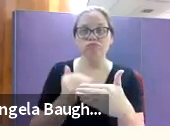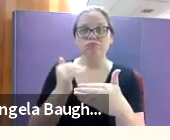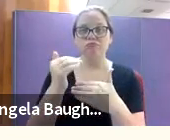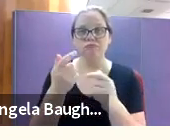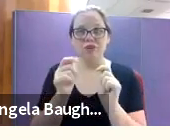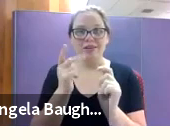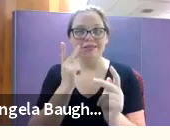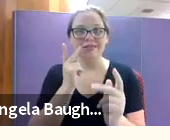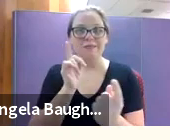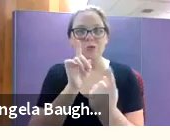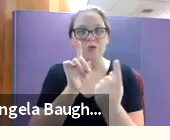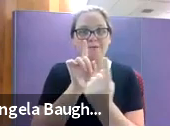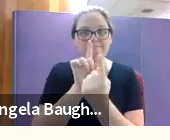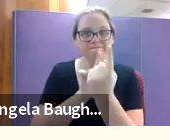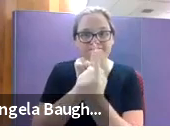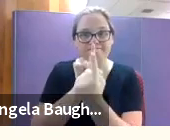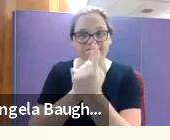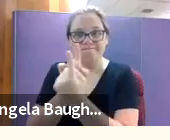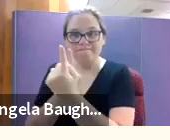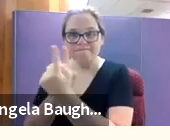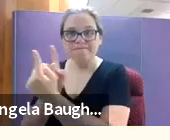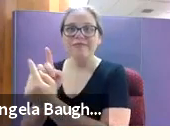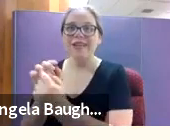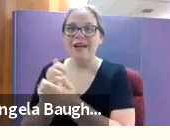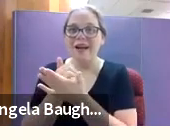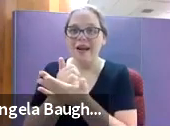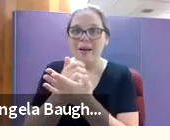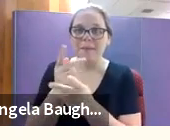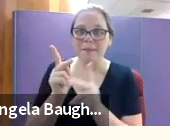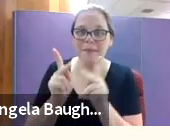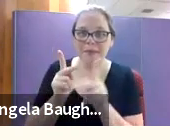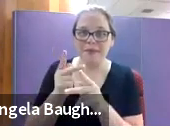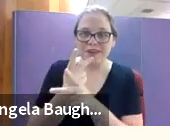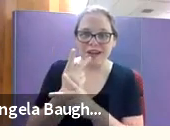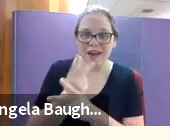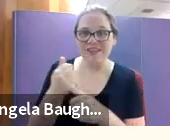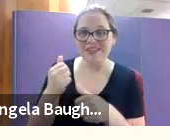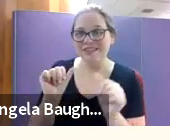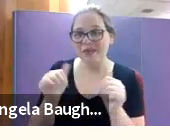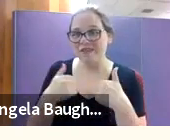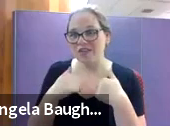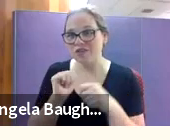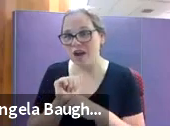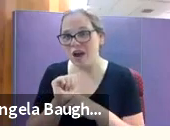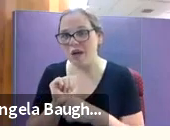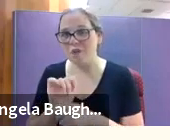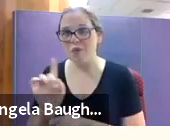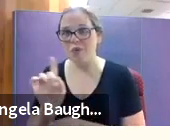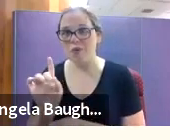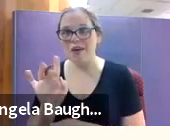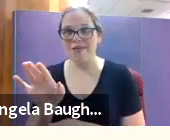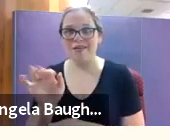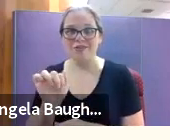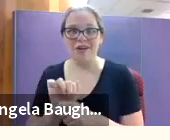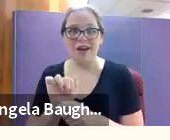people more face to face and helping people figure out if they still have jobs or where their jobs